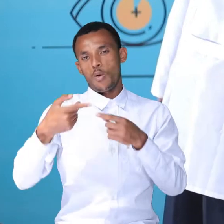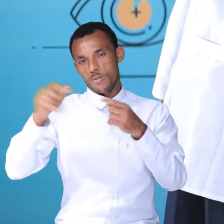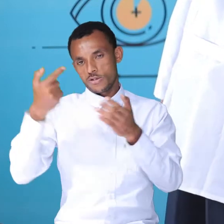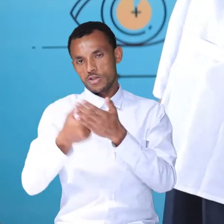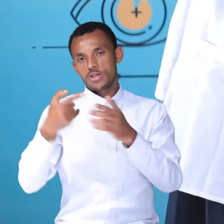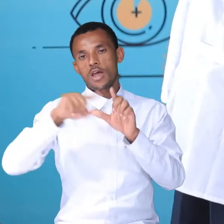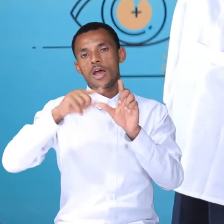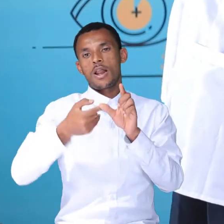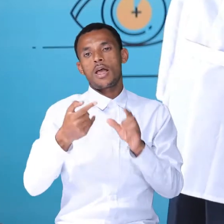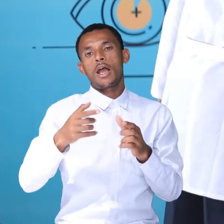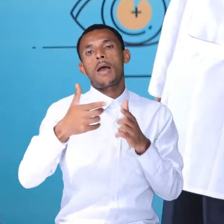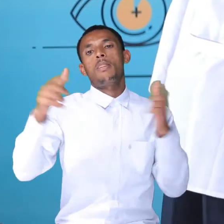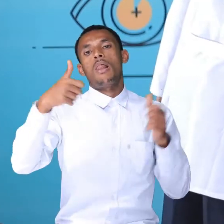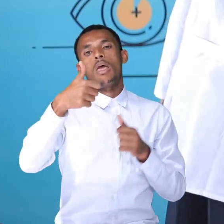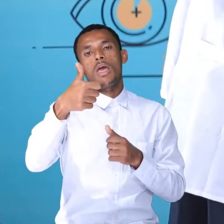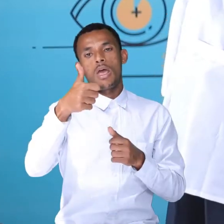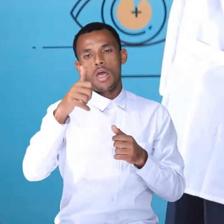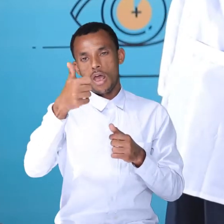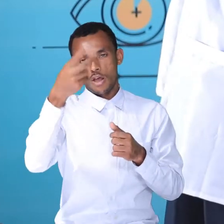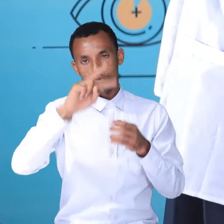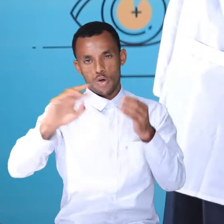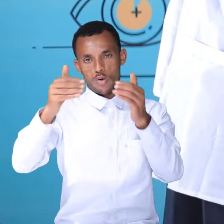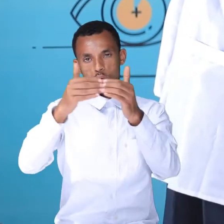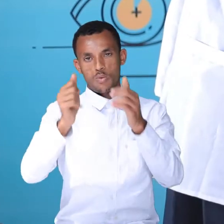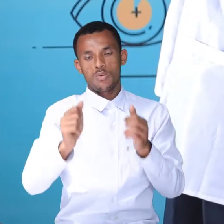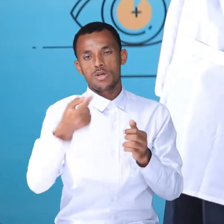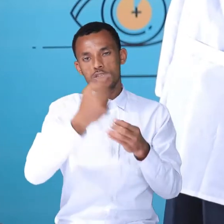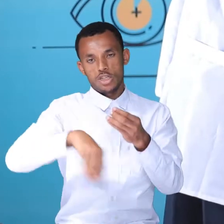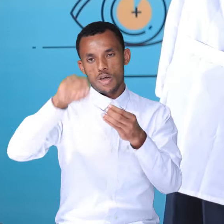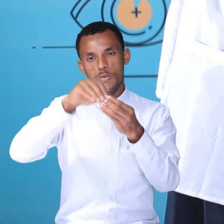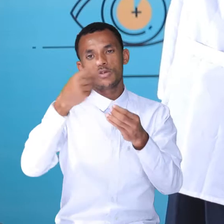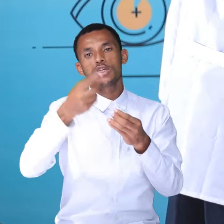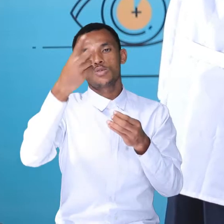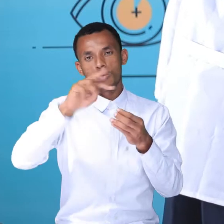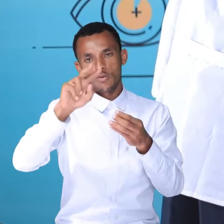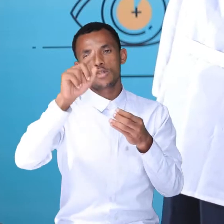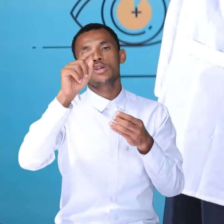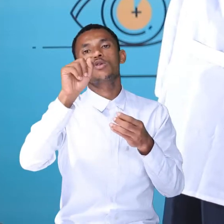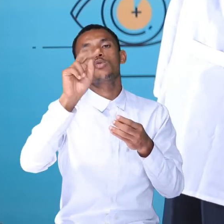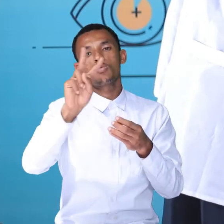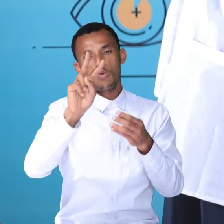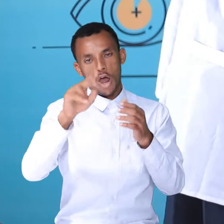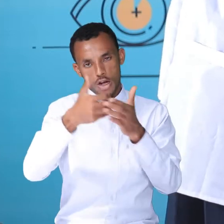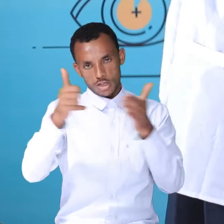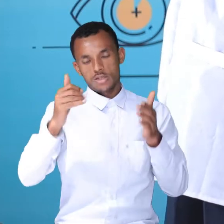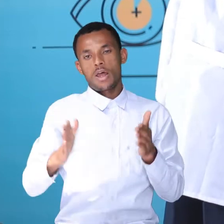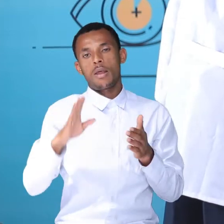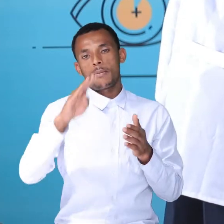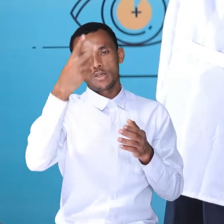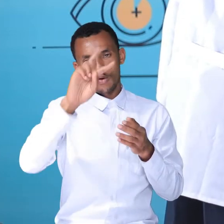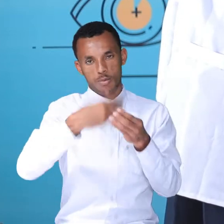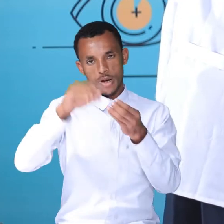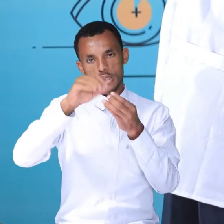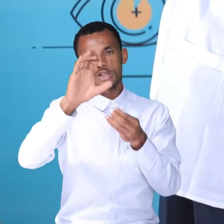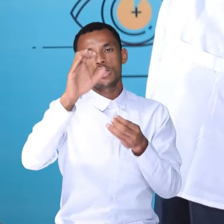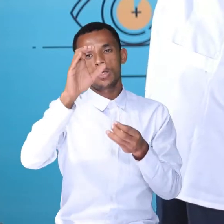angle, capital A squared is equal to the sum of the square of the two adjacent sides, B squared plus C